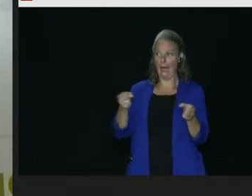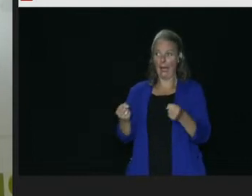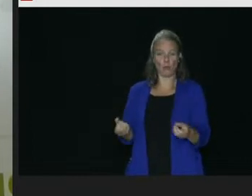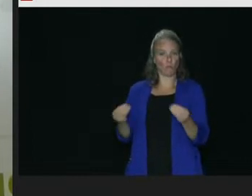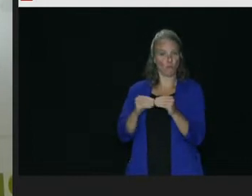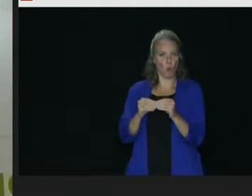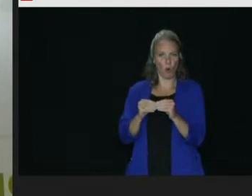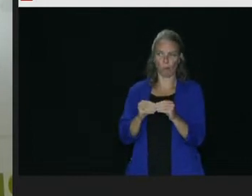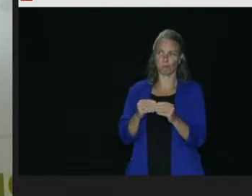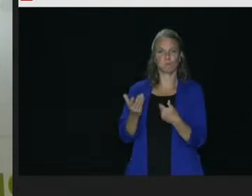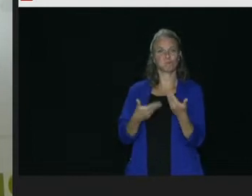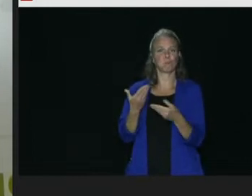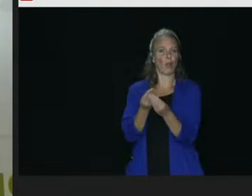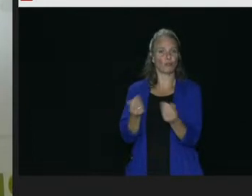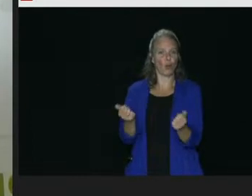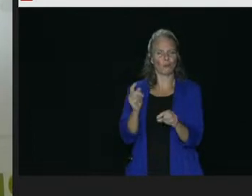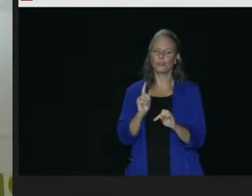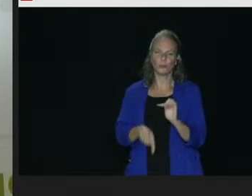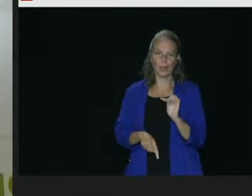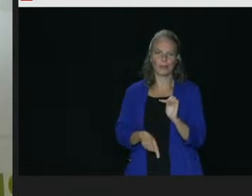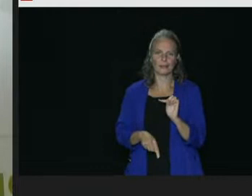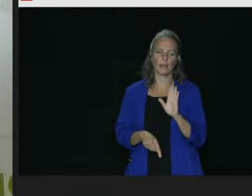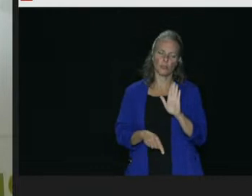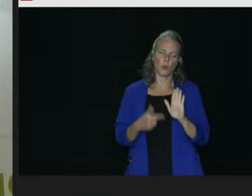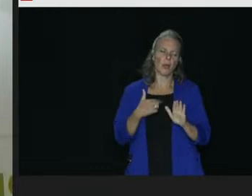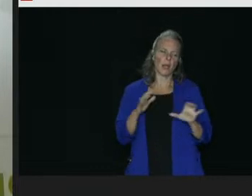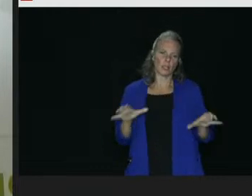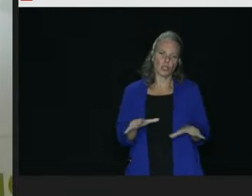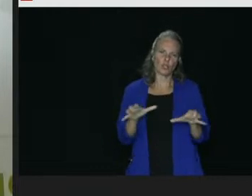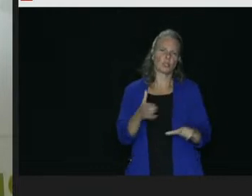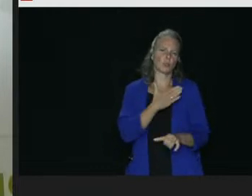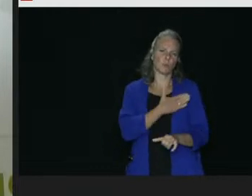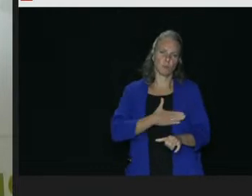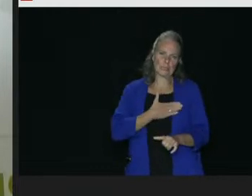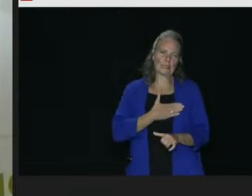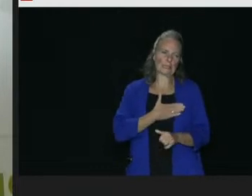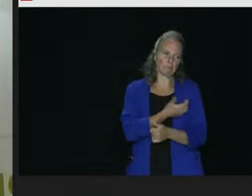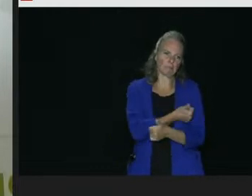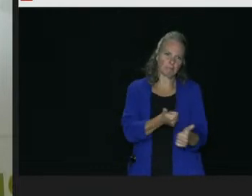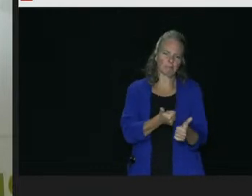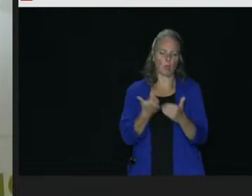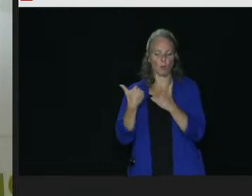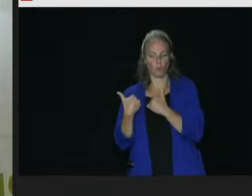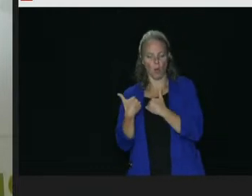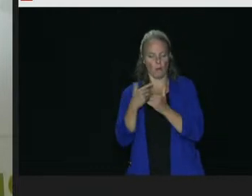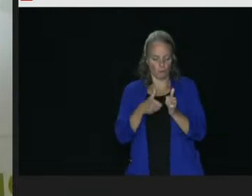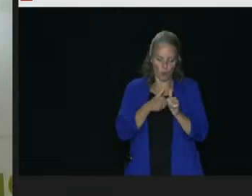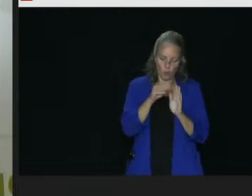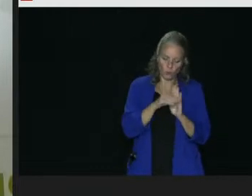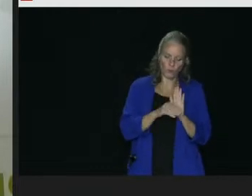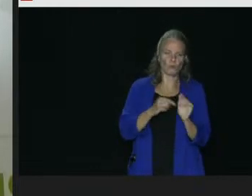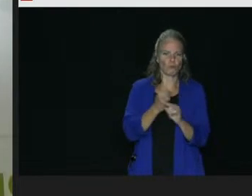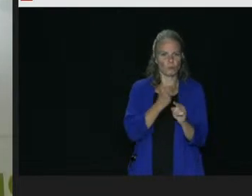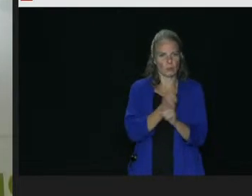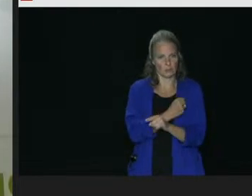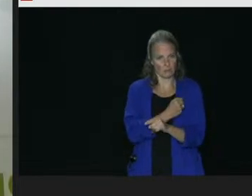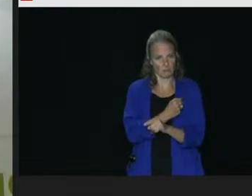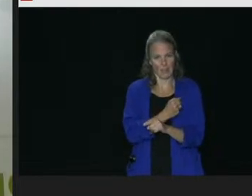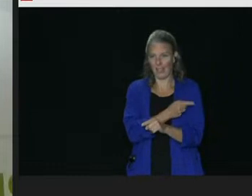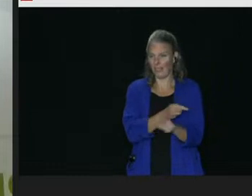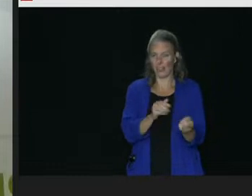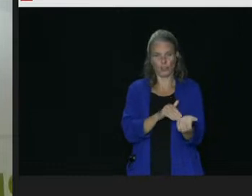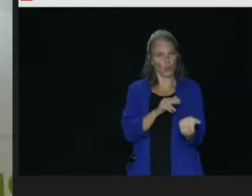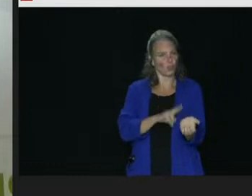every individual to do their part, because your healthcare workers are exhausted. Healthcare capacity can be different from different regions,